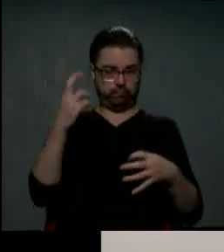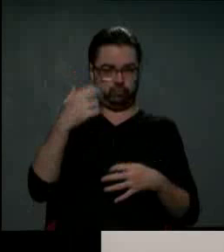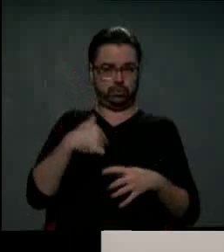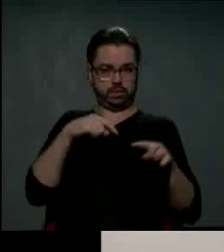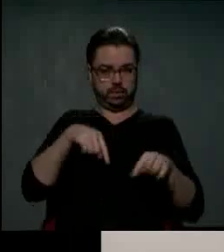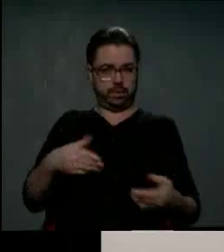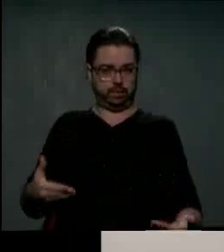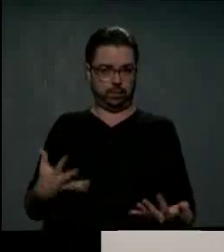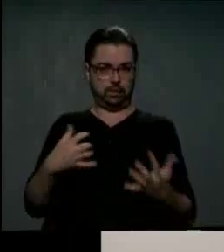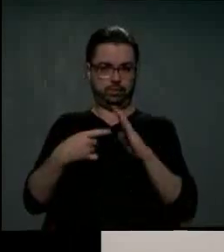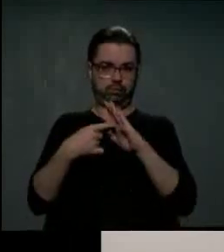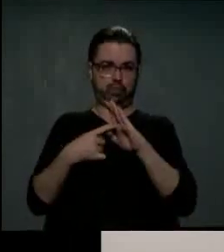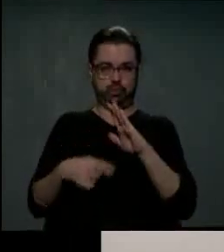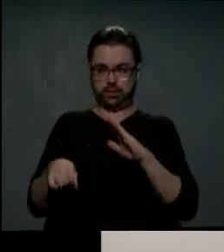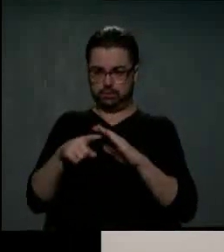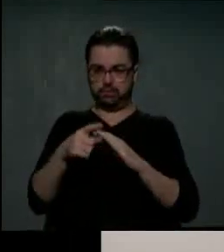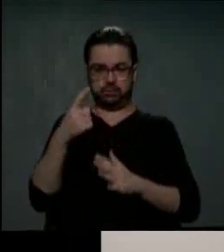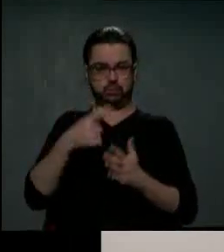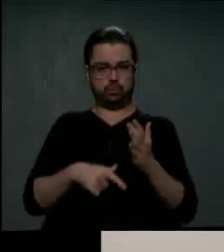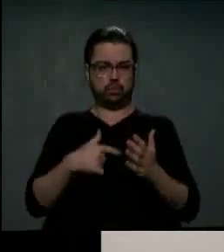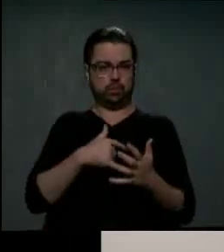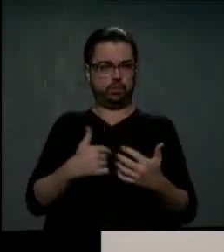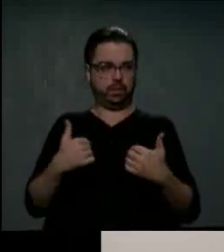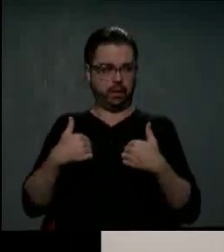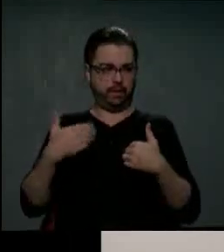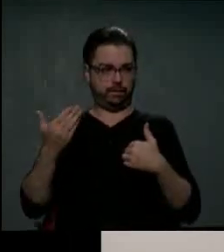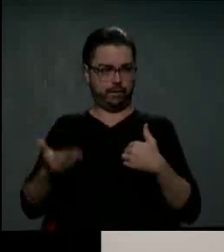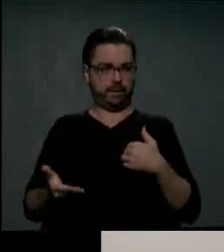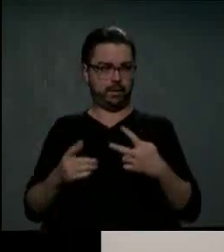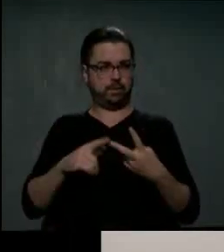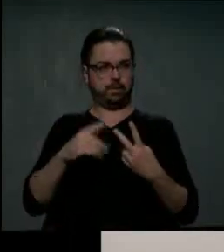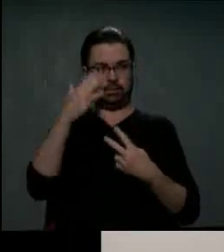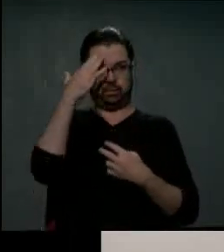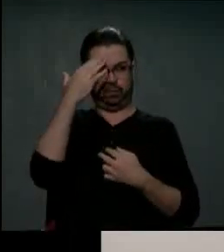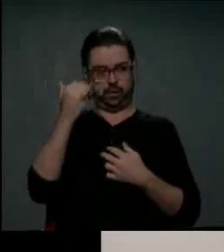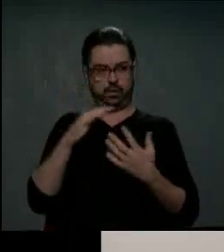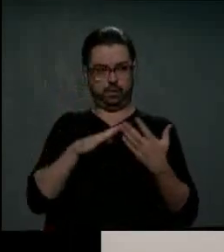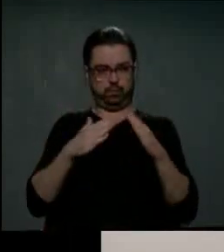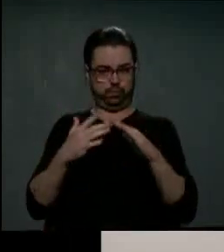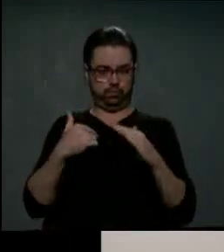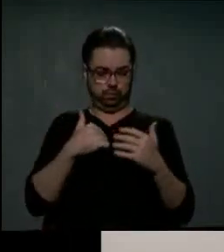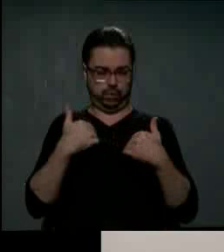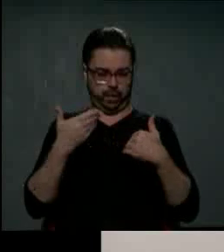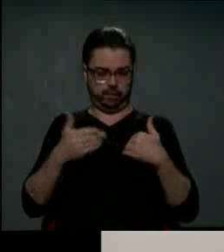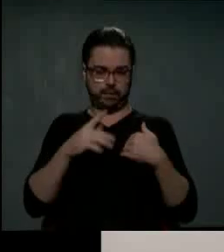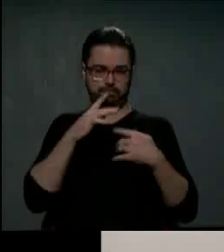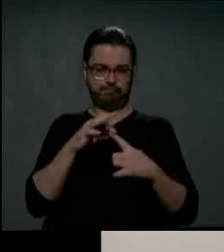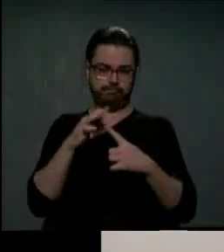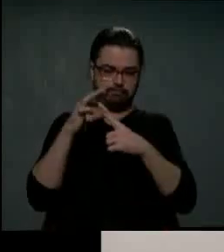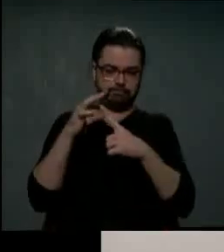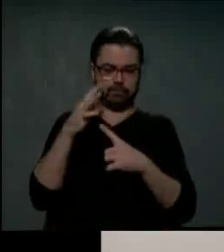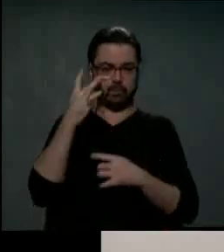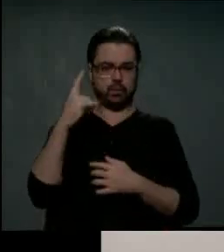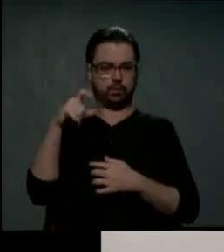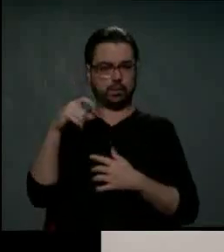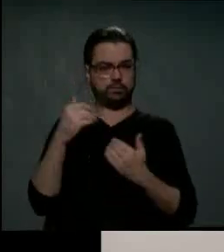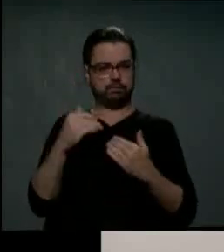represent what it is that we have and why the community that we have is special and why it needs to be